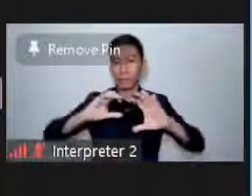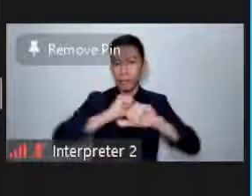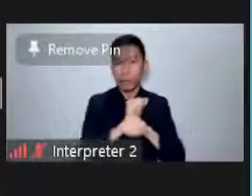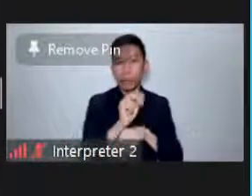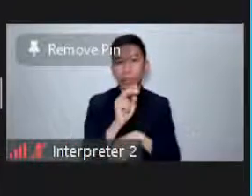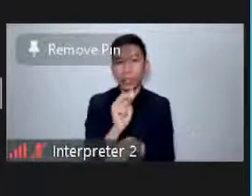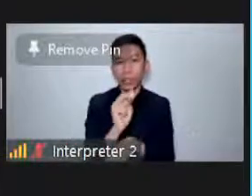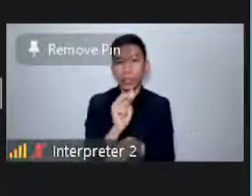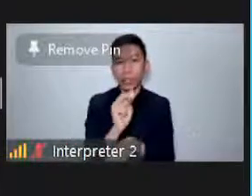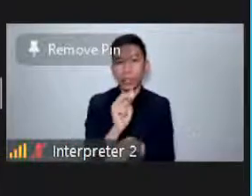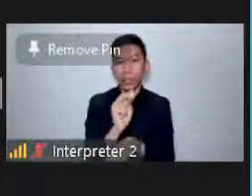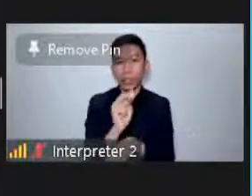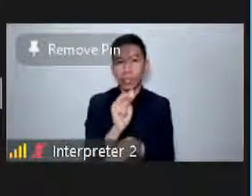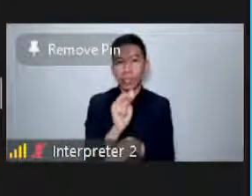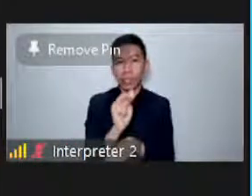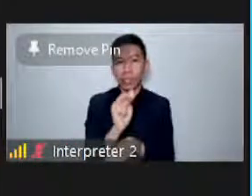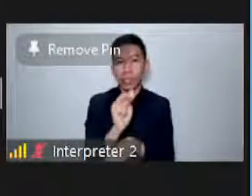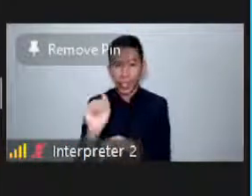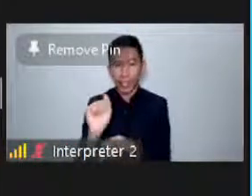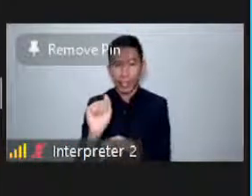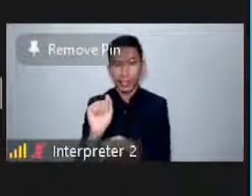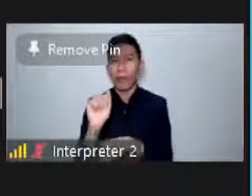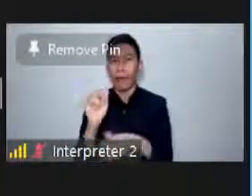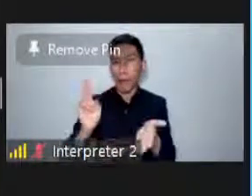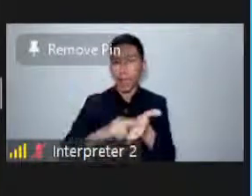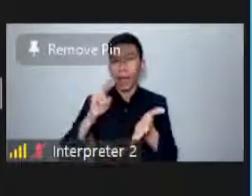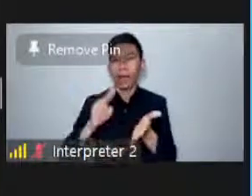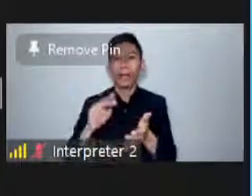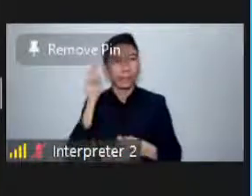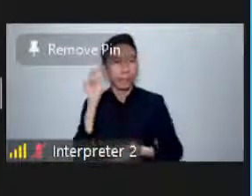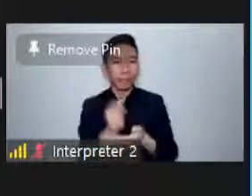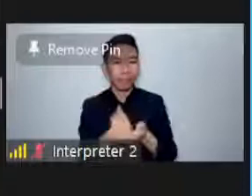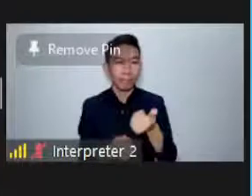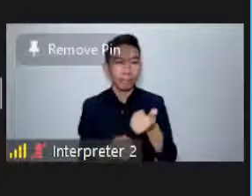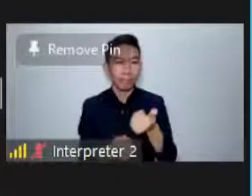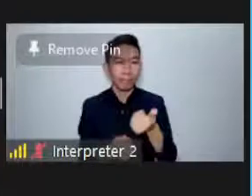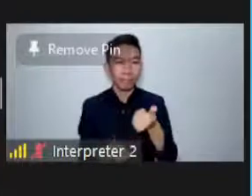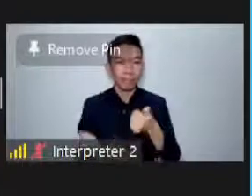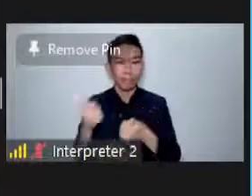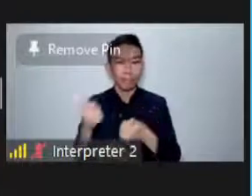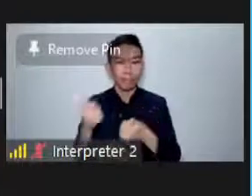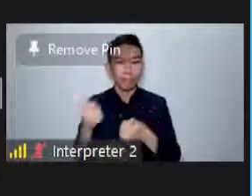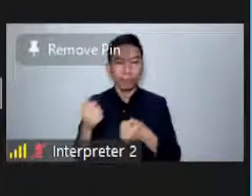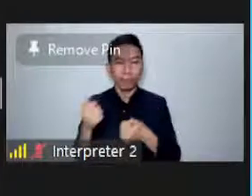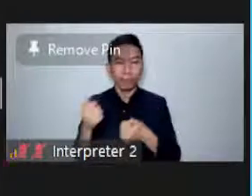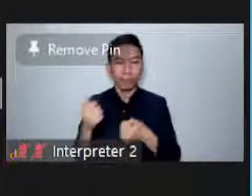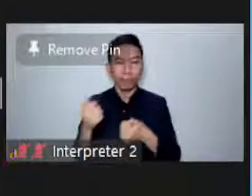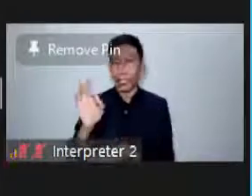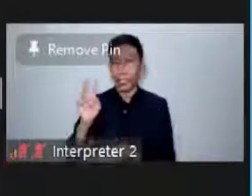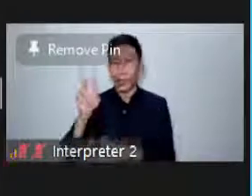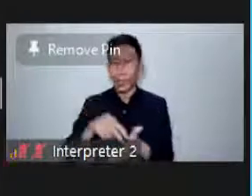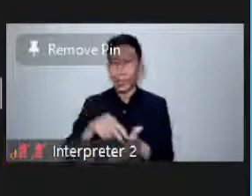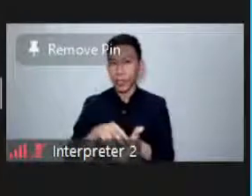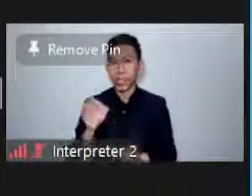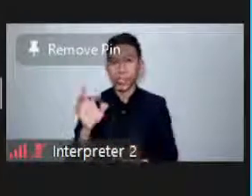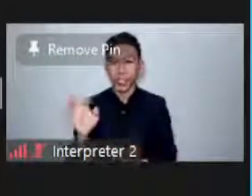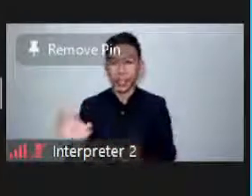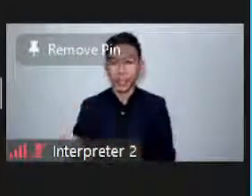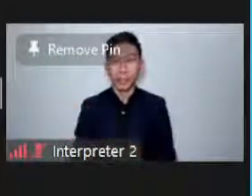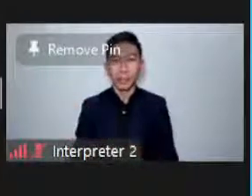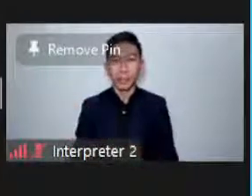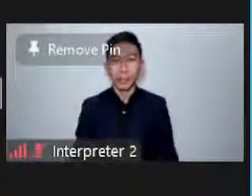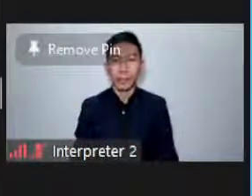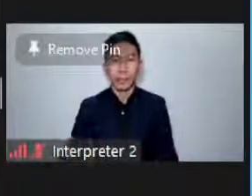Act, which was signed by the Secretary on August 9, 2019, barely 6 months after its enactment